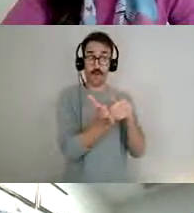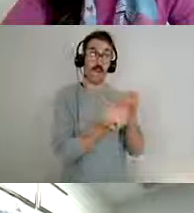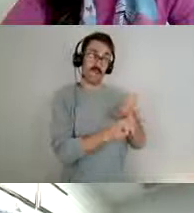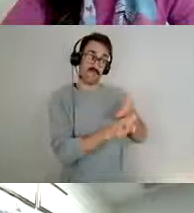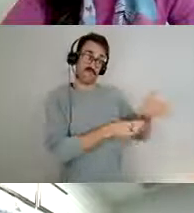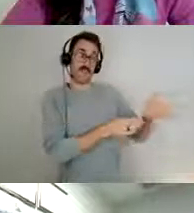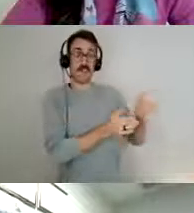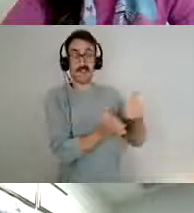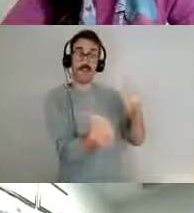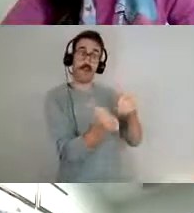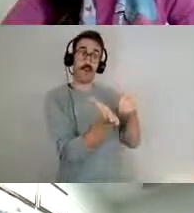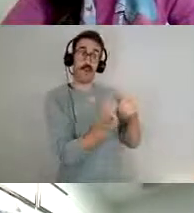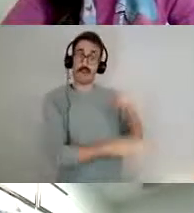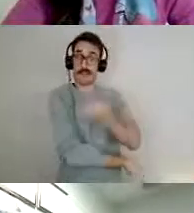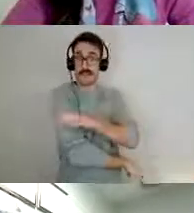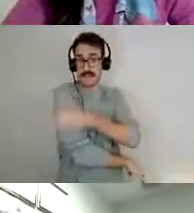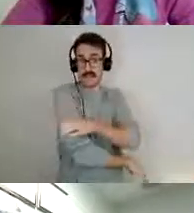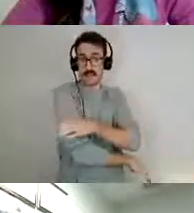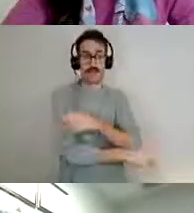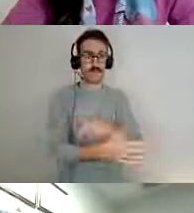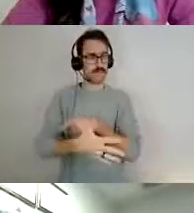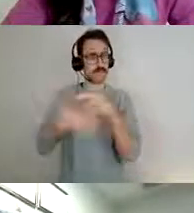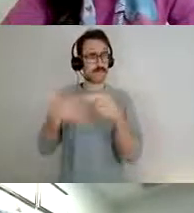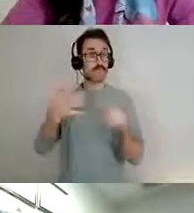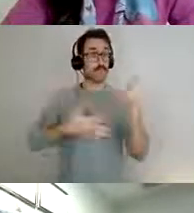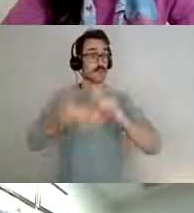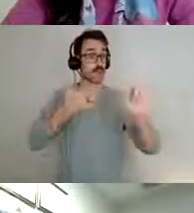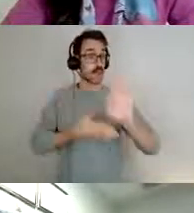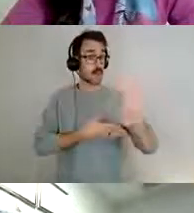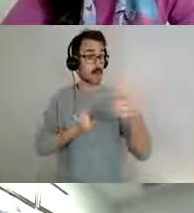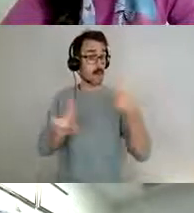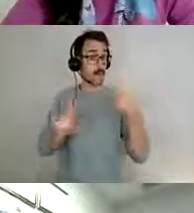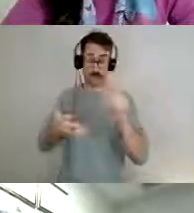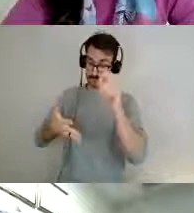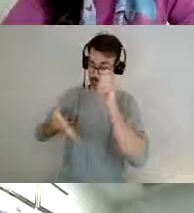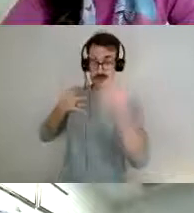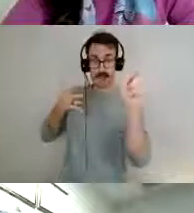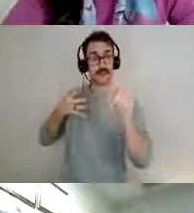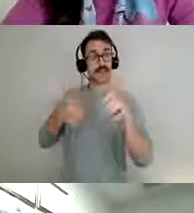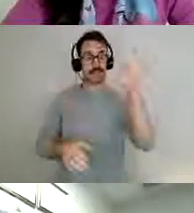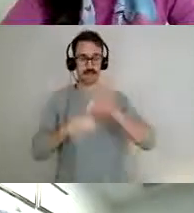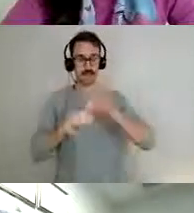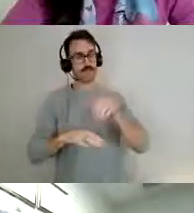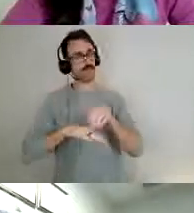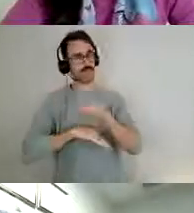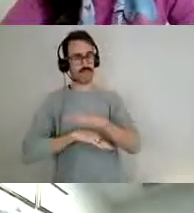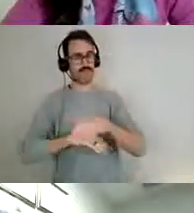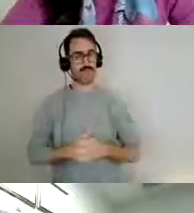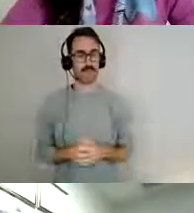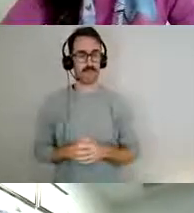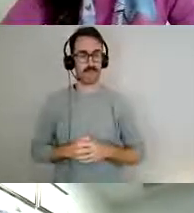clinic. So you can actually check off where you're coming from. Thank you very much.